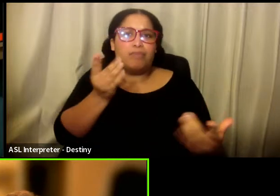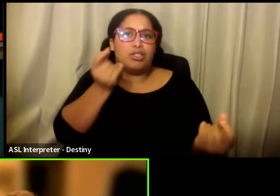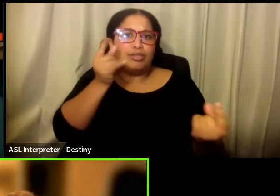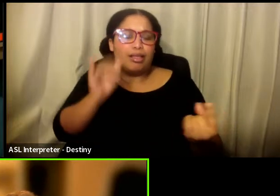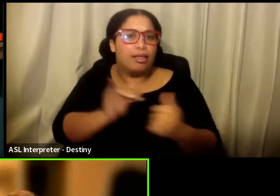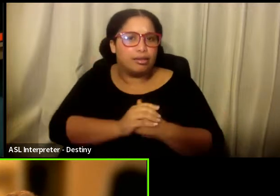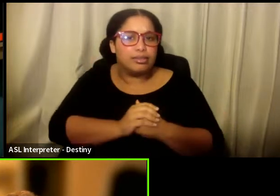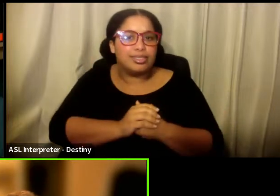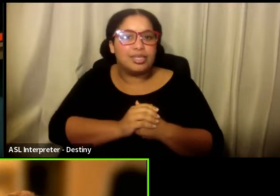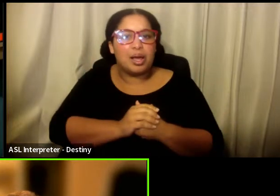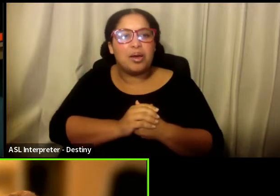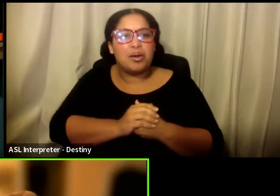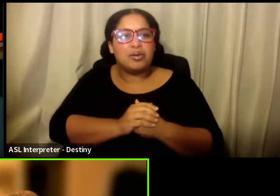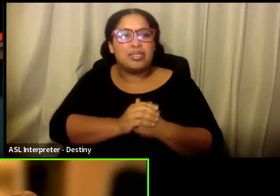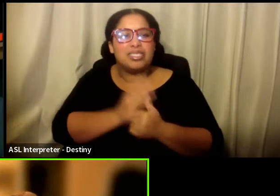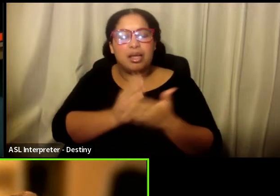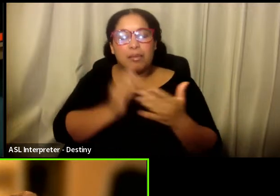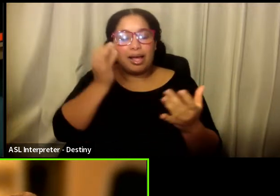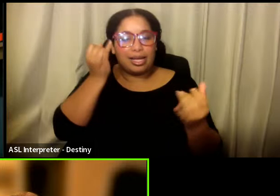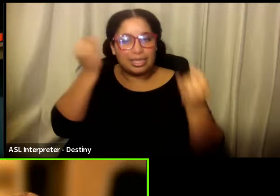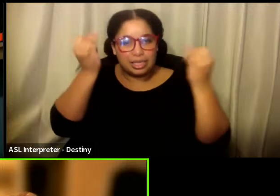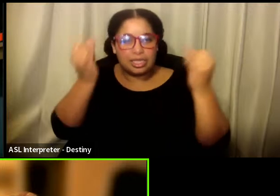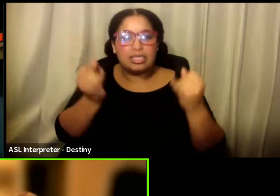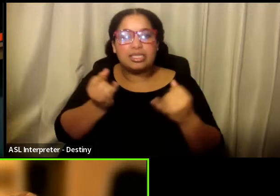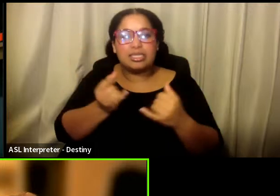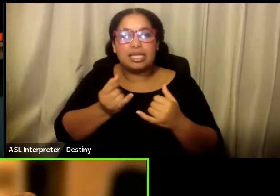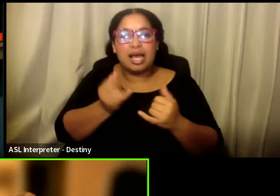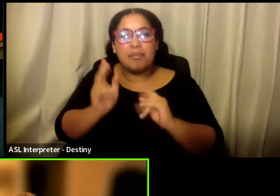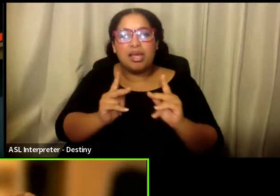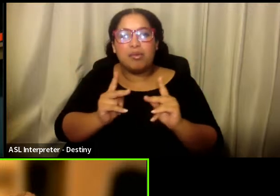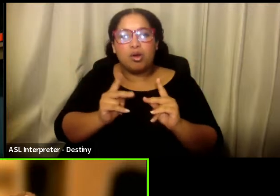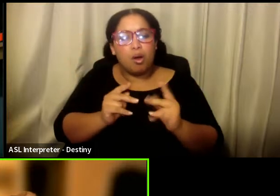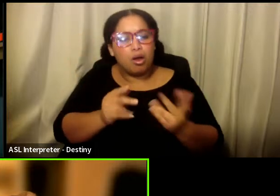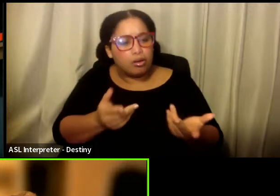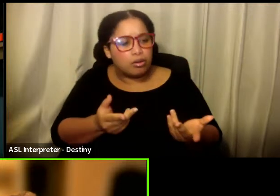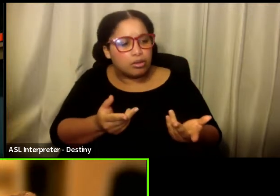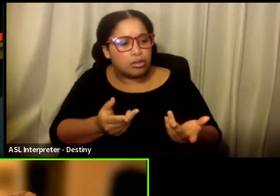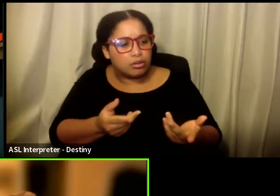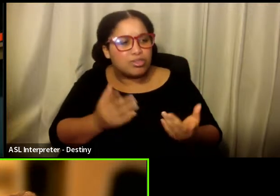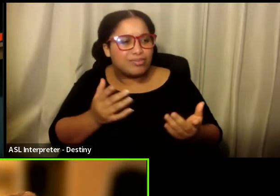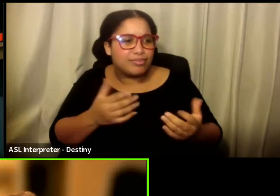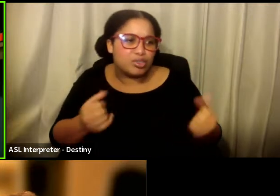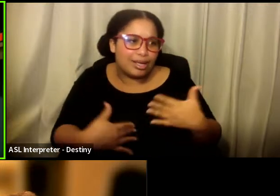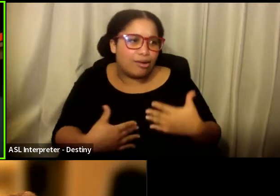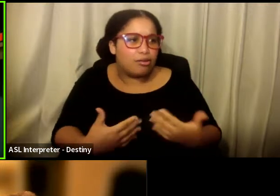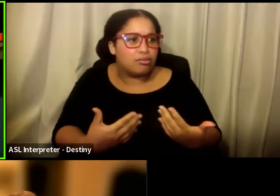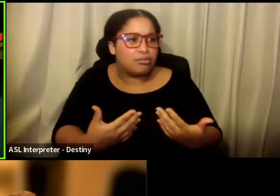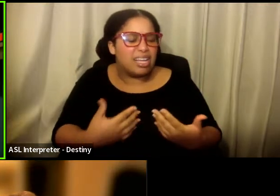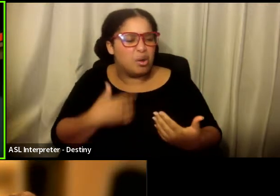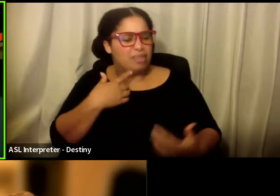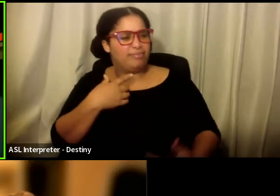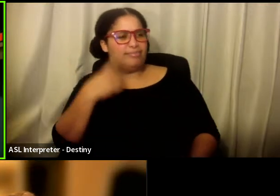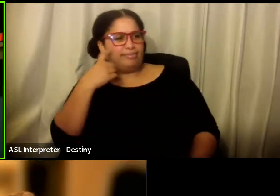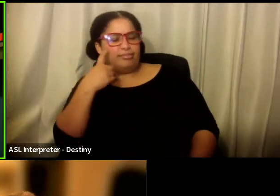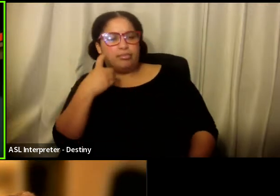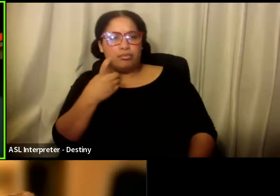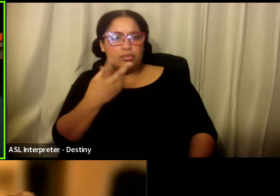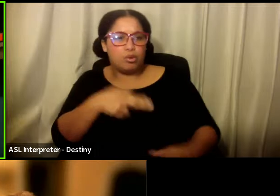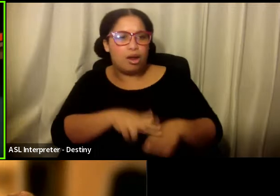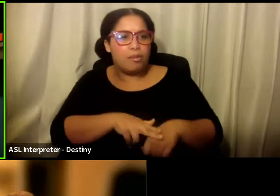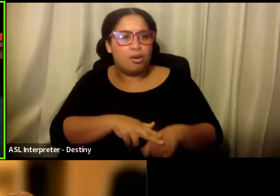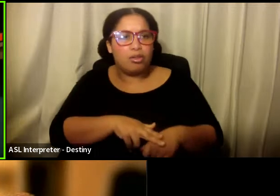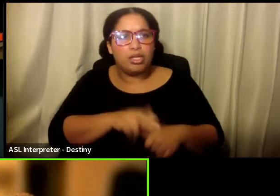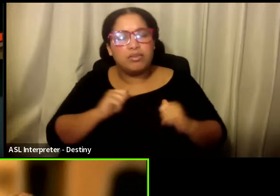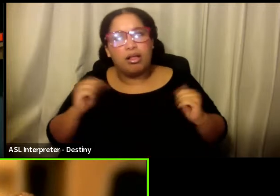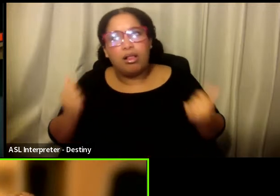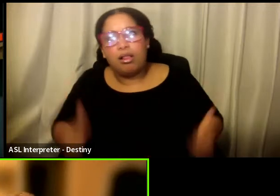you know, just some ideas, and you know, and people just acknowledging that people are weary of this stuff. Yeah. If worn down, it's just